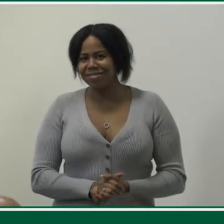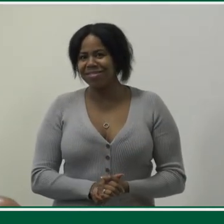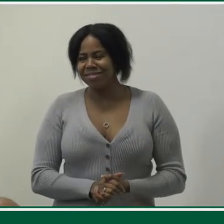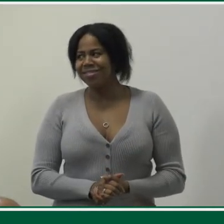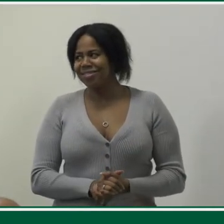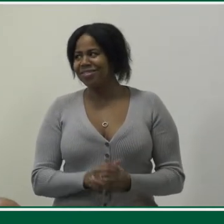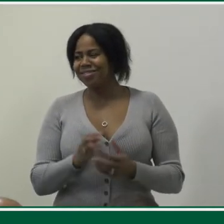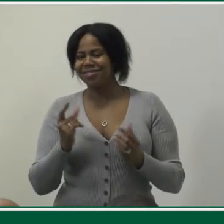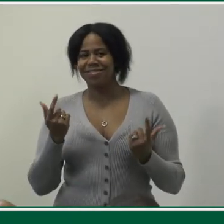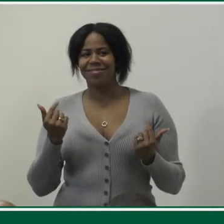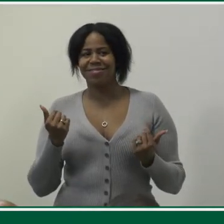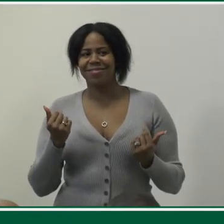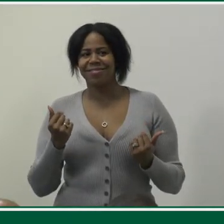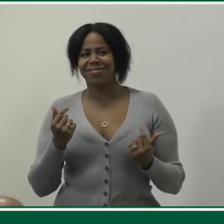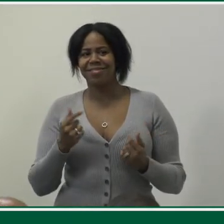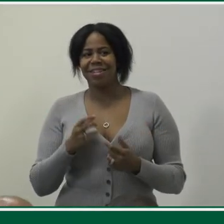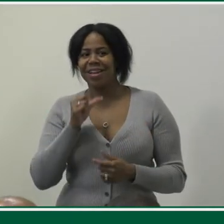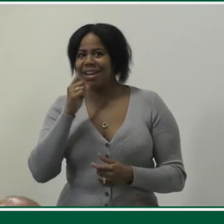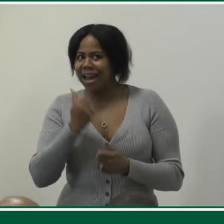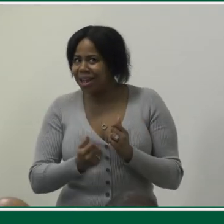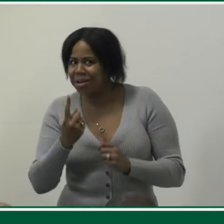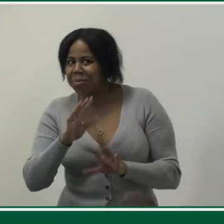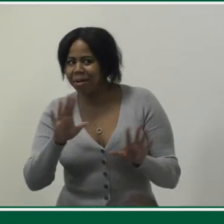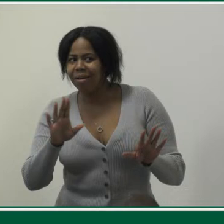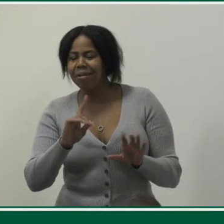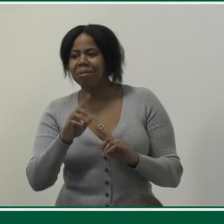Now we're not gonna sell the name of yes anybody now.